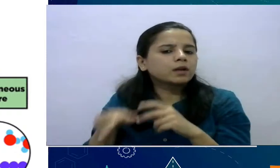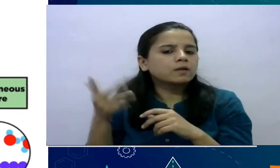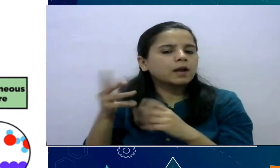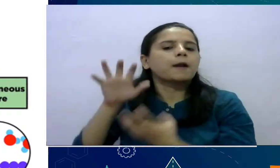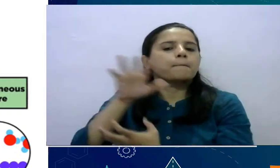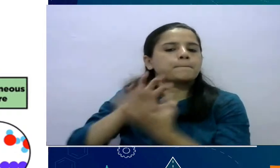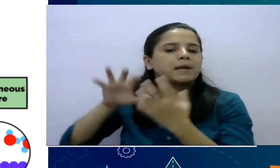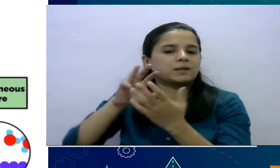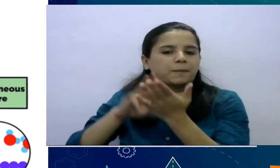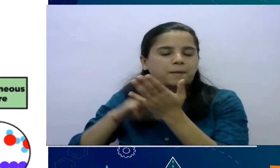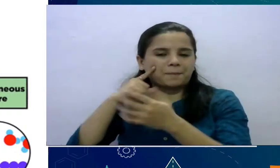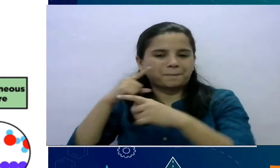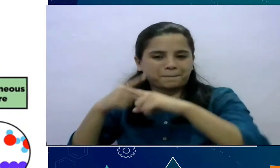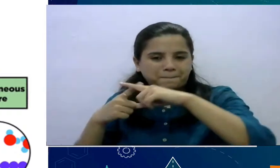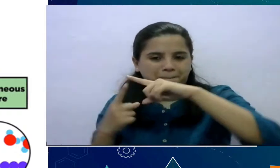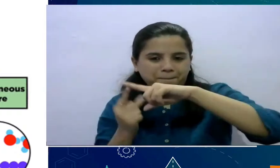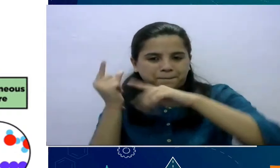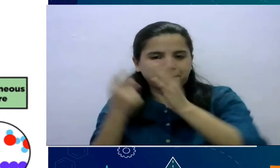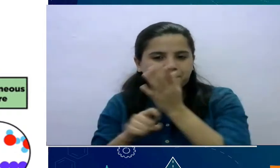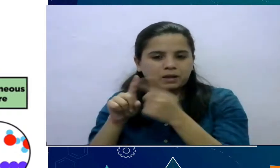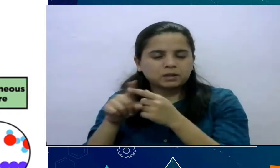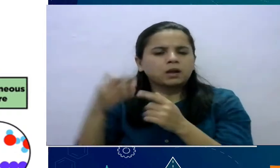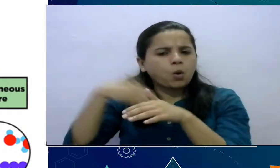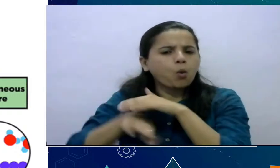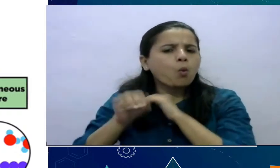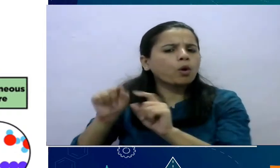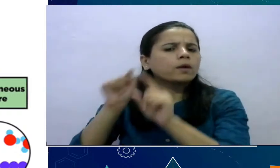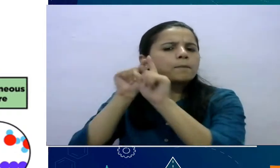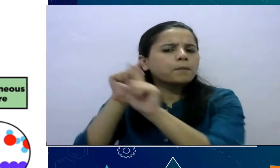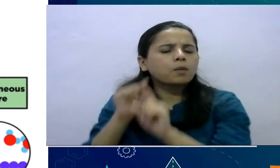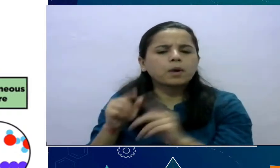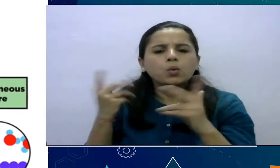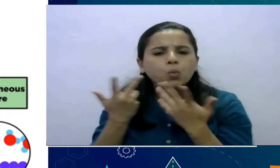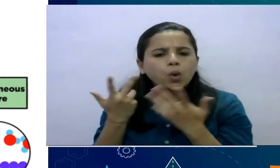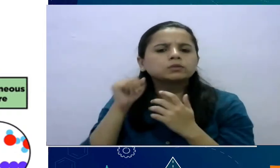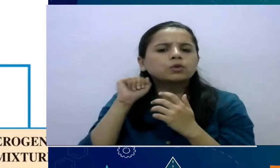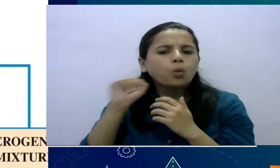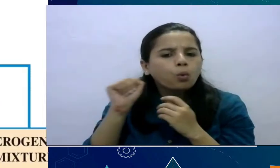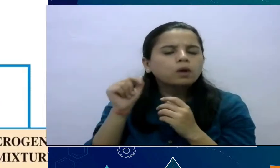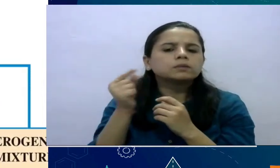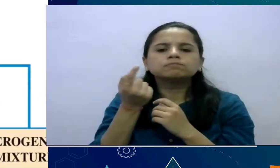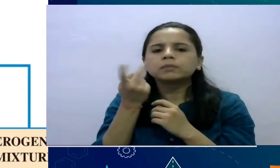and what are the different characteristics or properties of mixture.